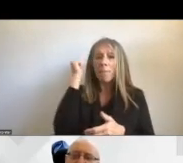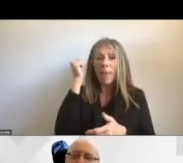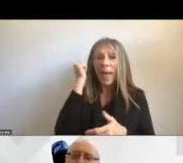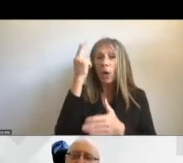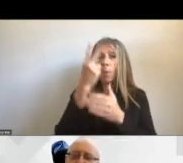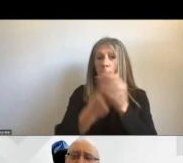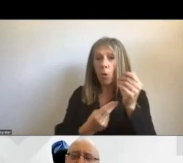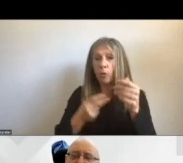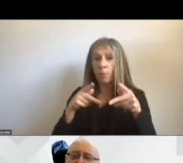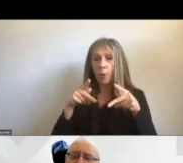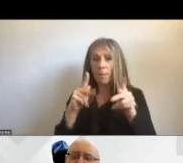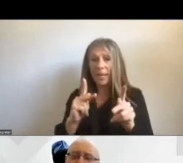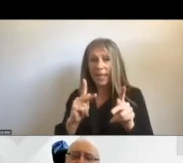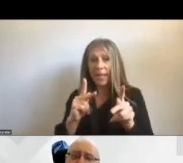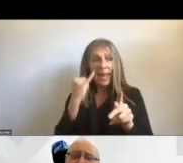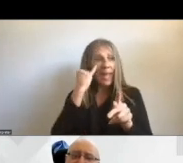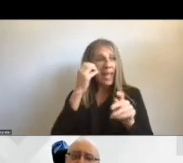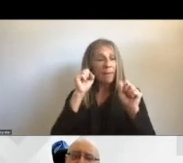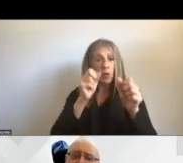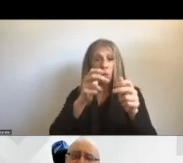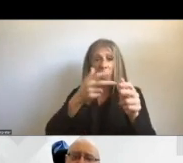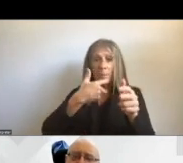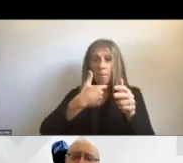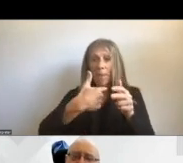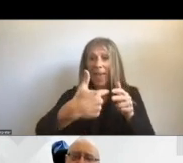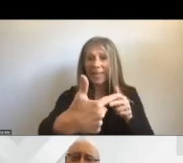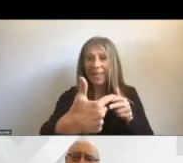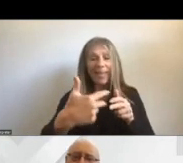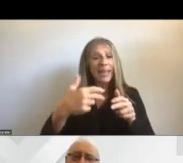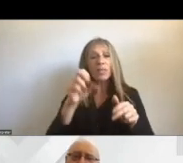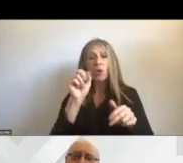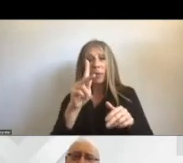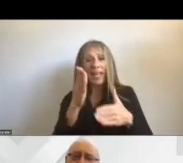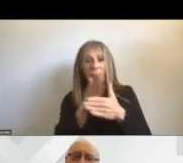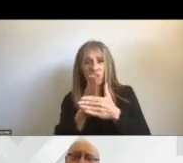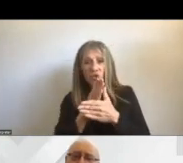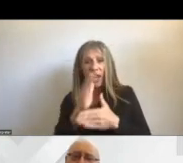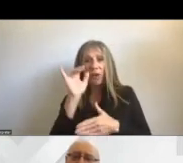in the proposed rule, we hadn't specified the